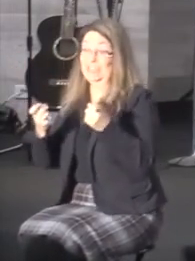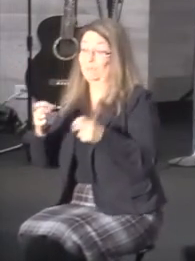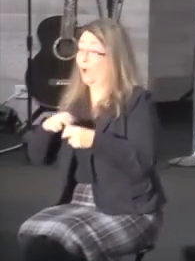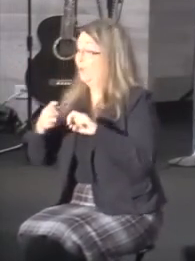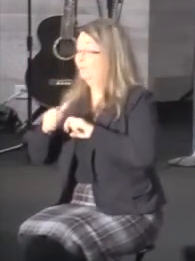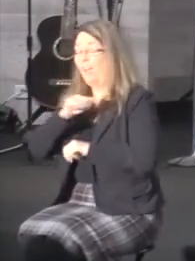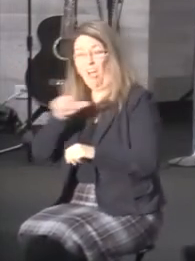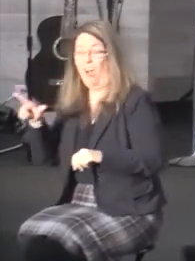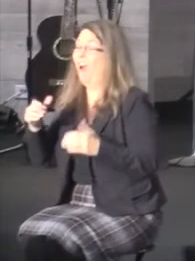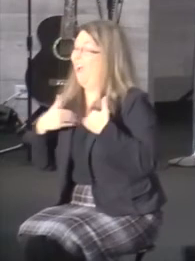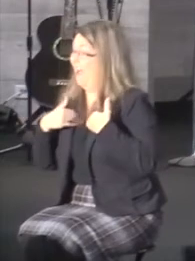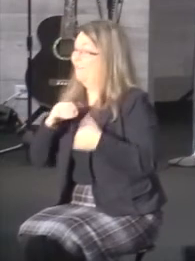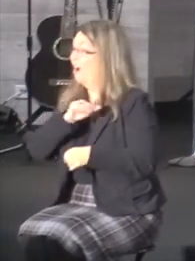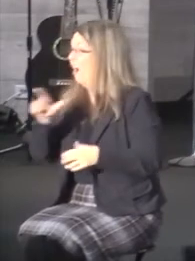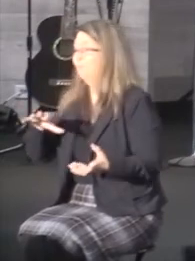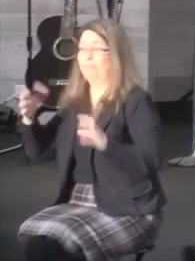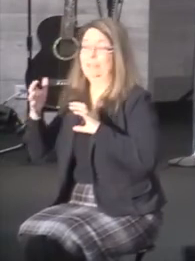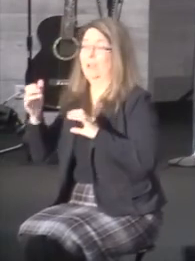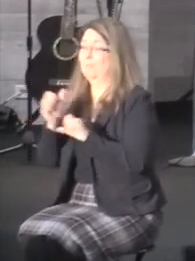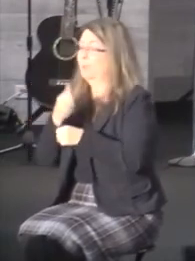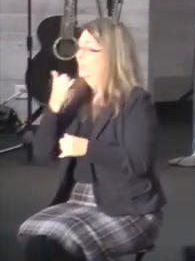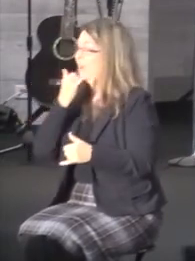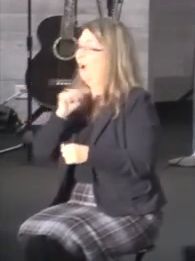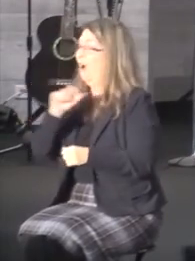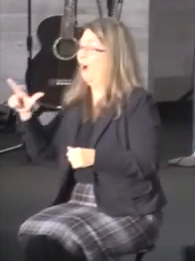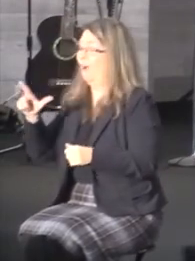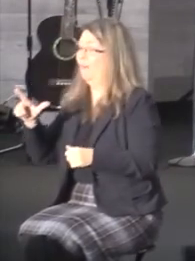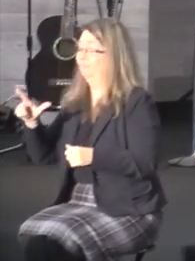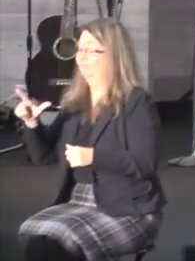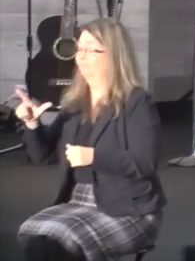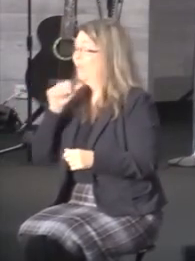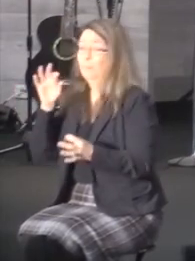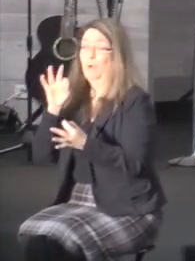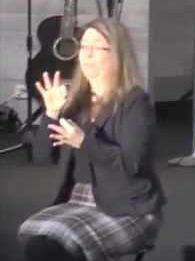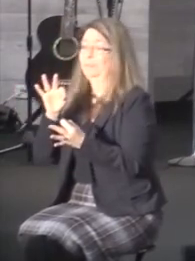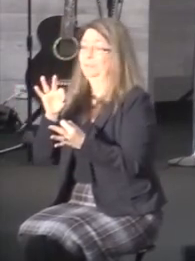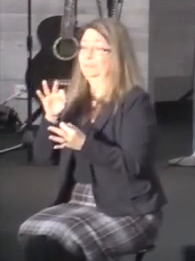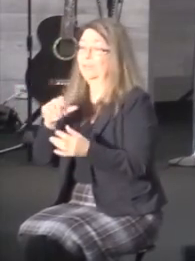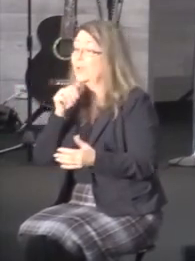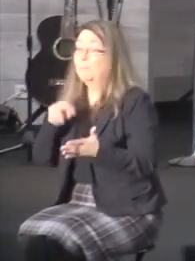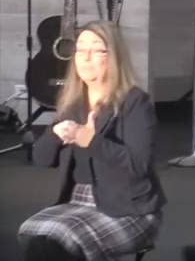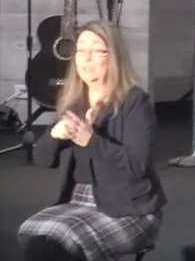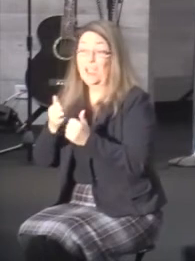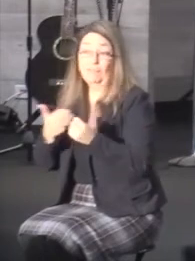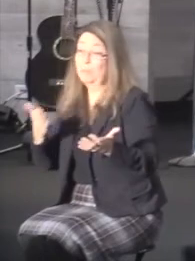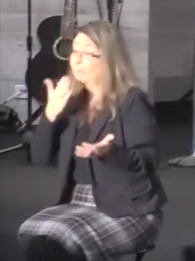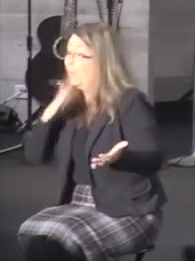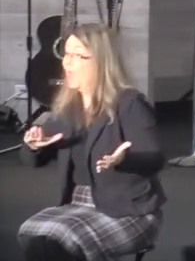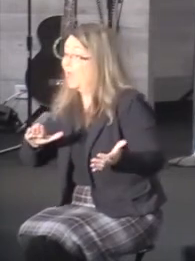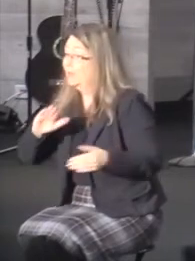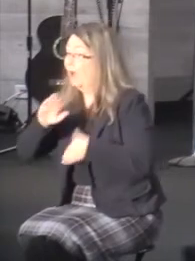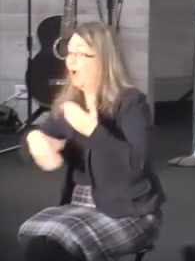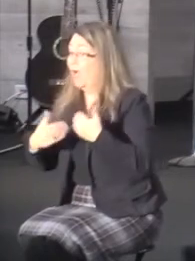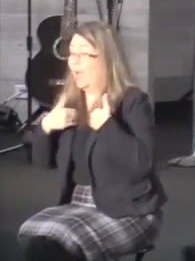do. We all mess up. We all make mistakes. We all fall short. But that doesn't mean that everything's bad. We all have challenges